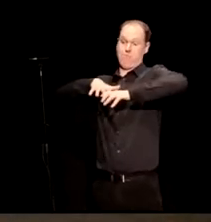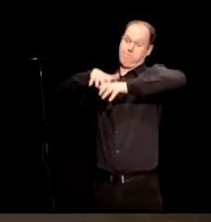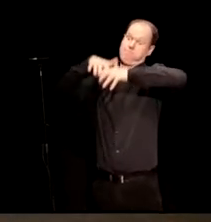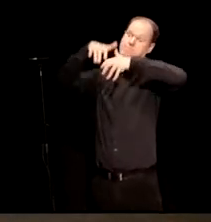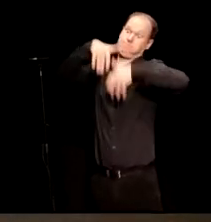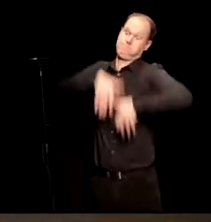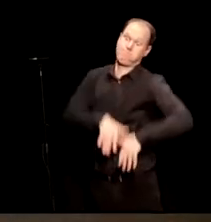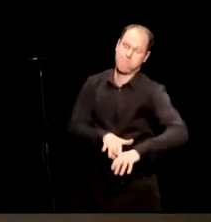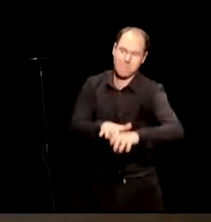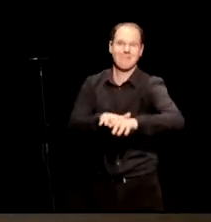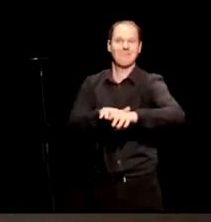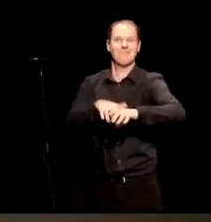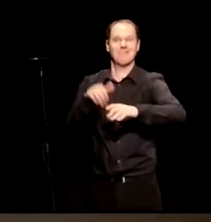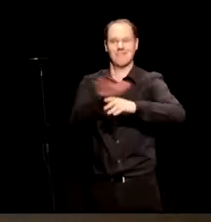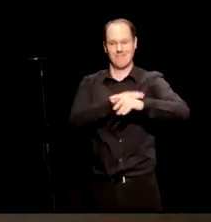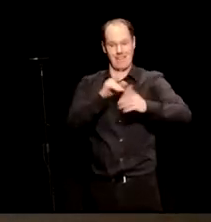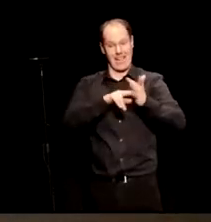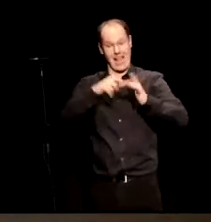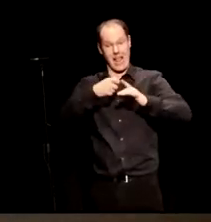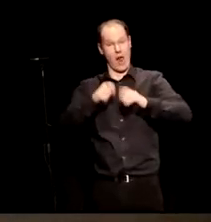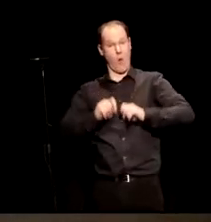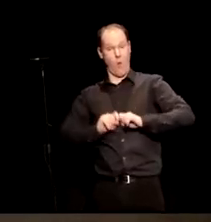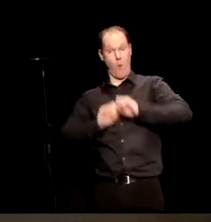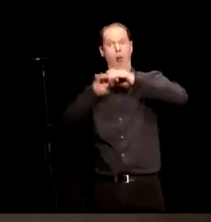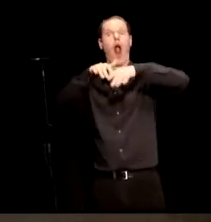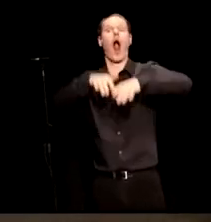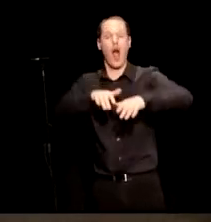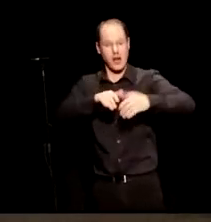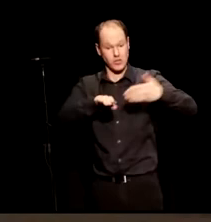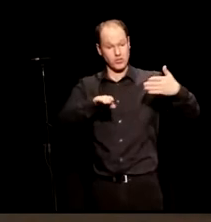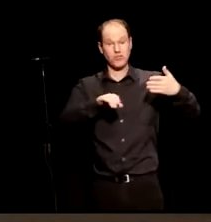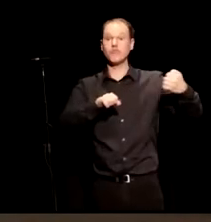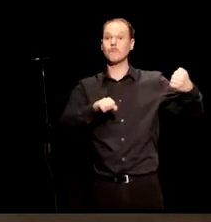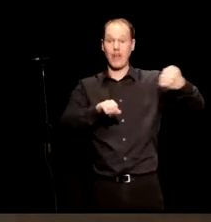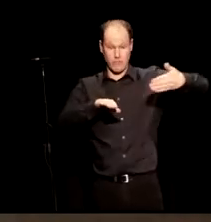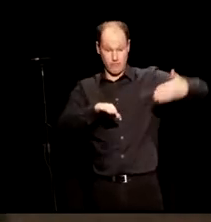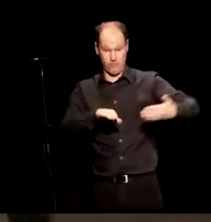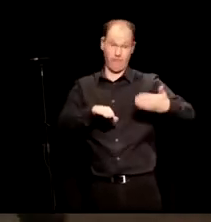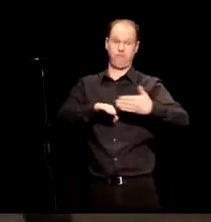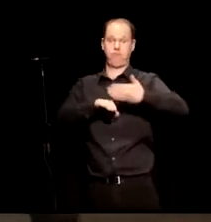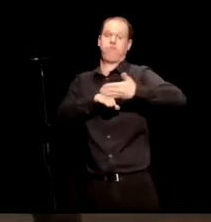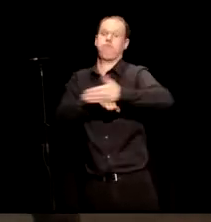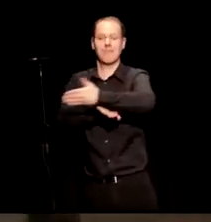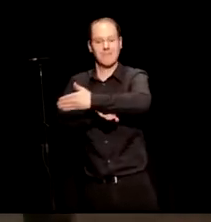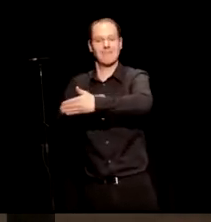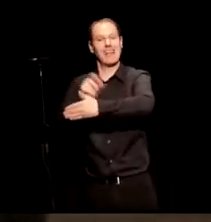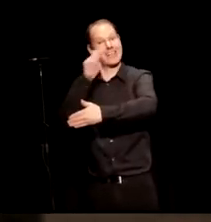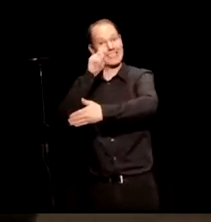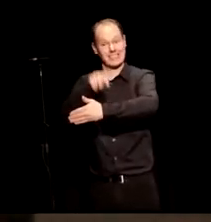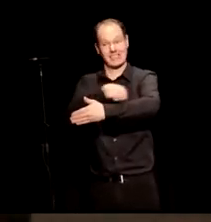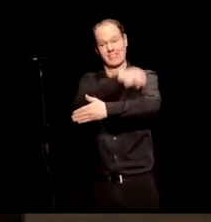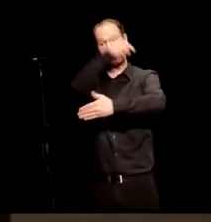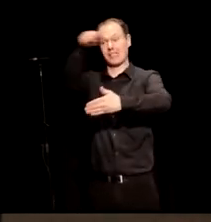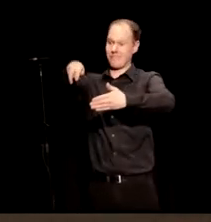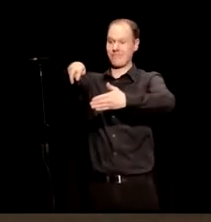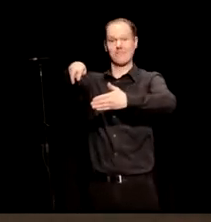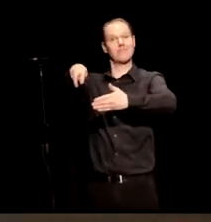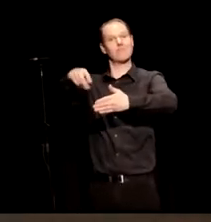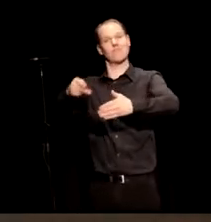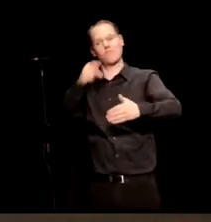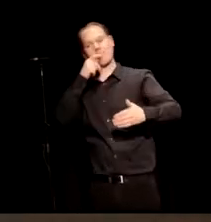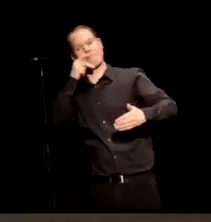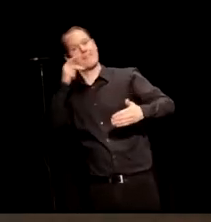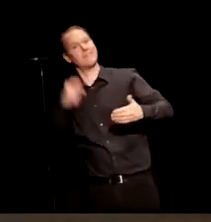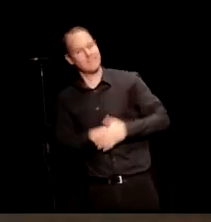the platform of the depot, just as the train pulled in, with old Sloop standing on the cab of the engine smoking a